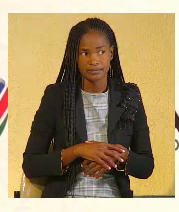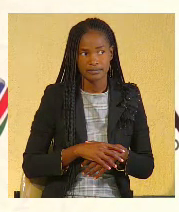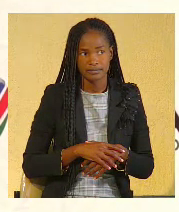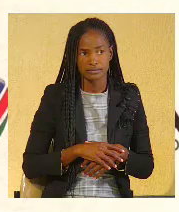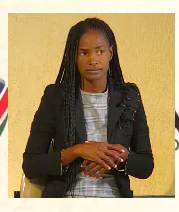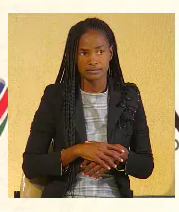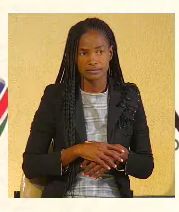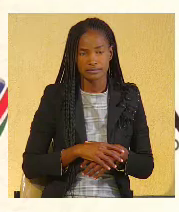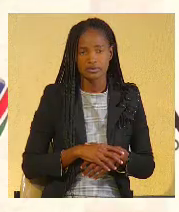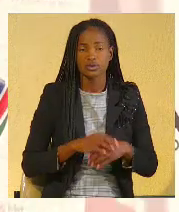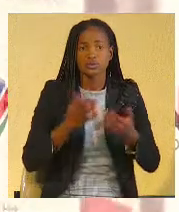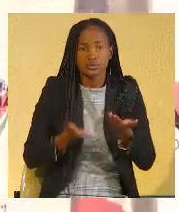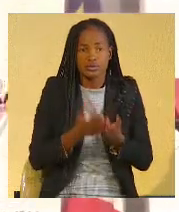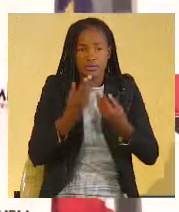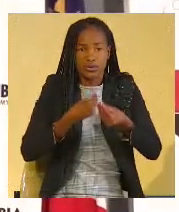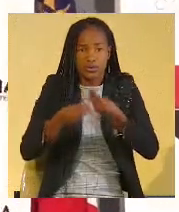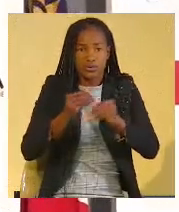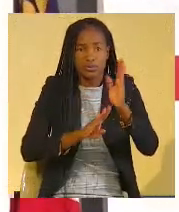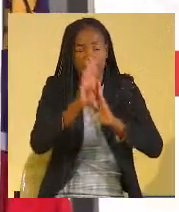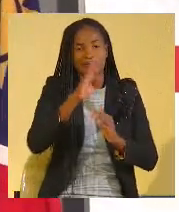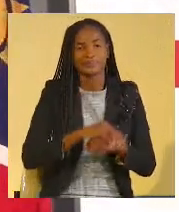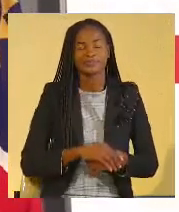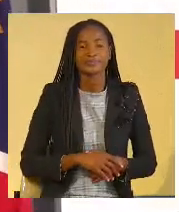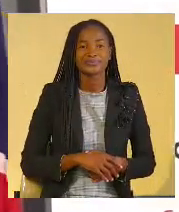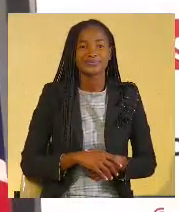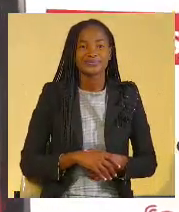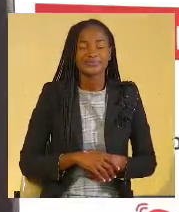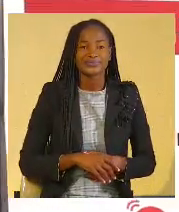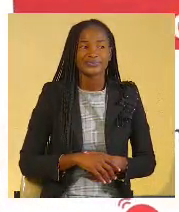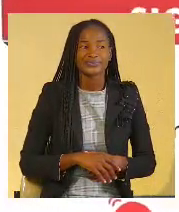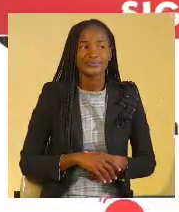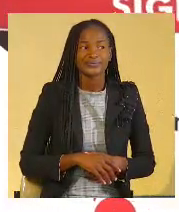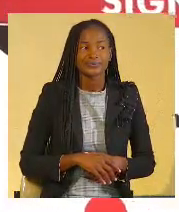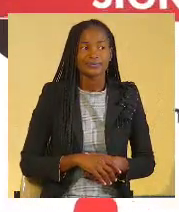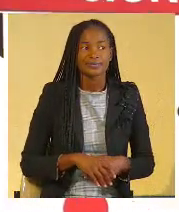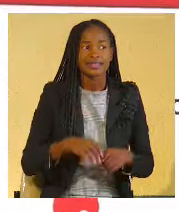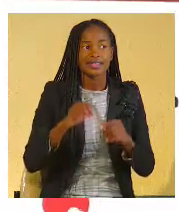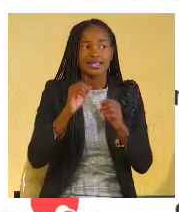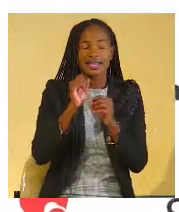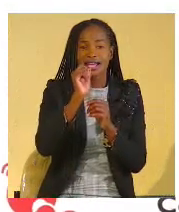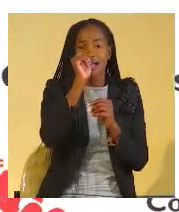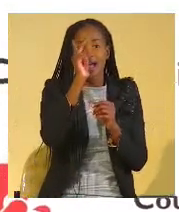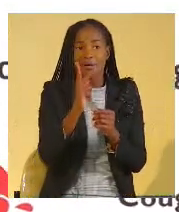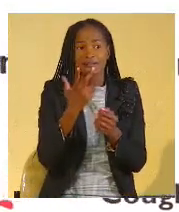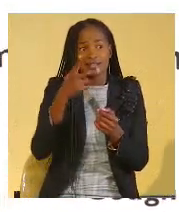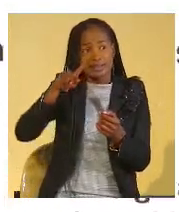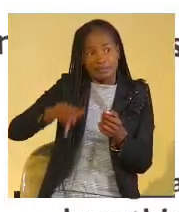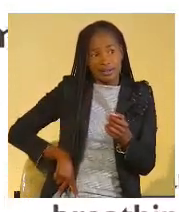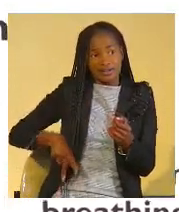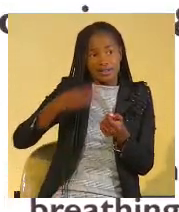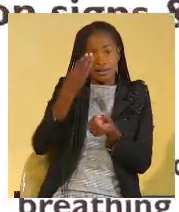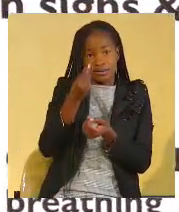more productive again? First, it is expected that those that benefited financially are supposed to act responsibly for